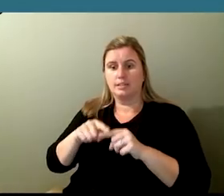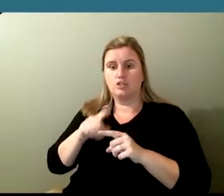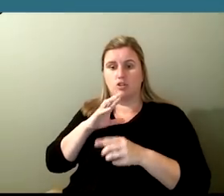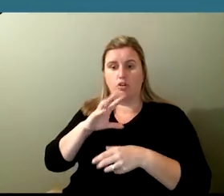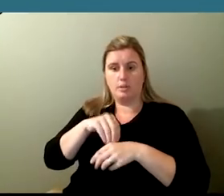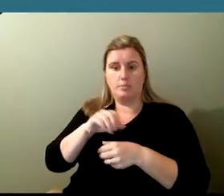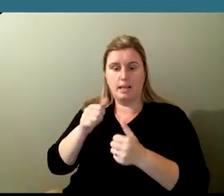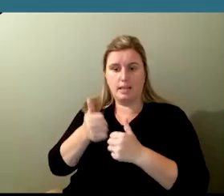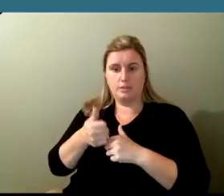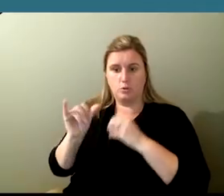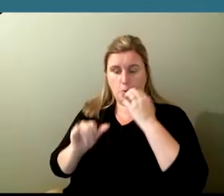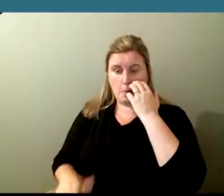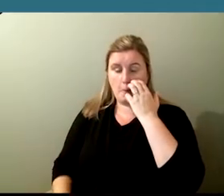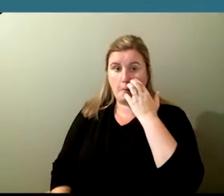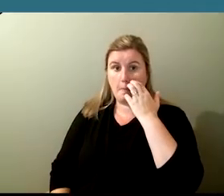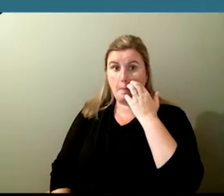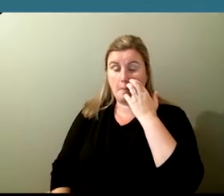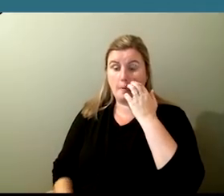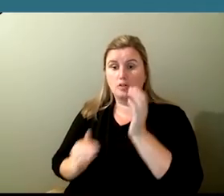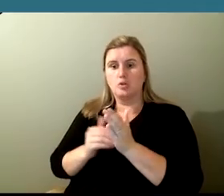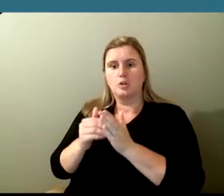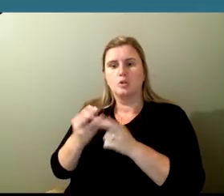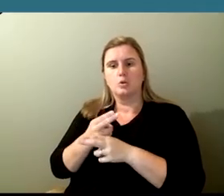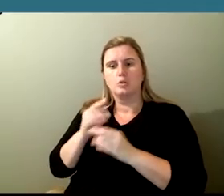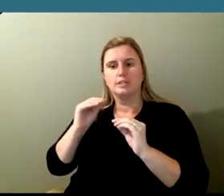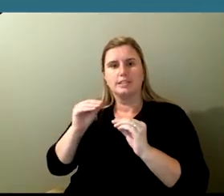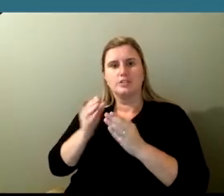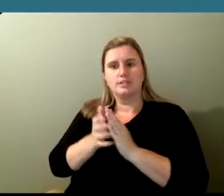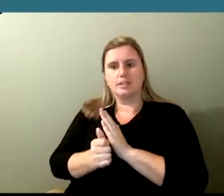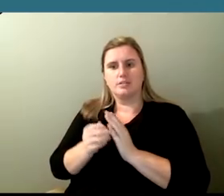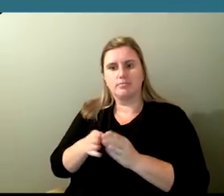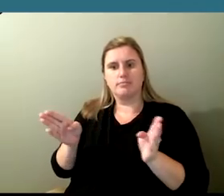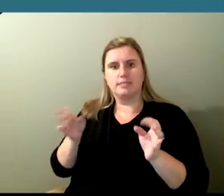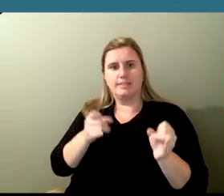place. It is frequently used to teach skills across individuals,